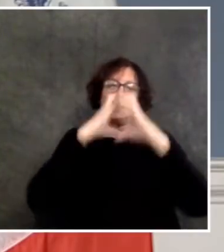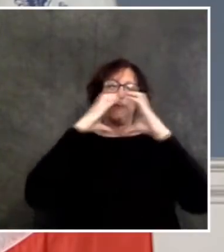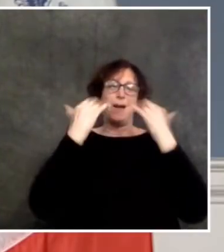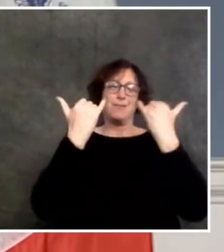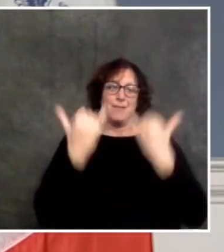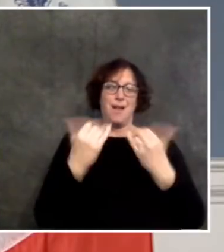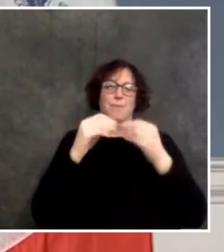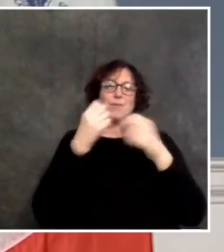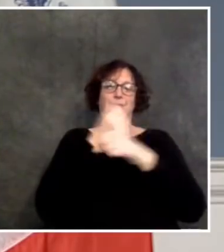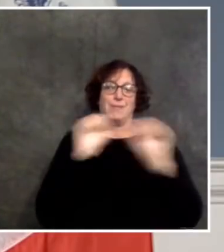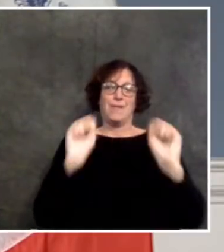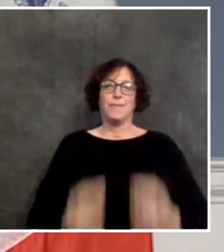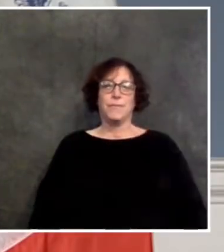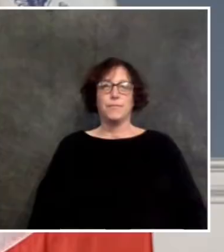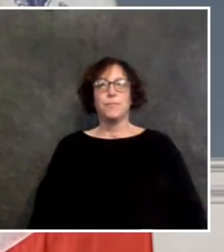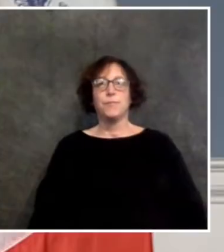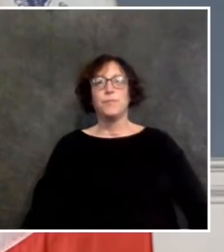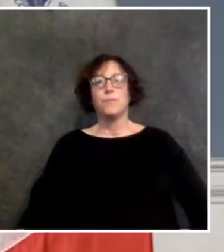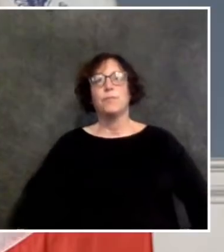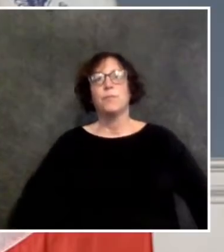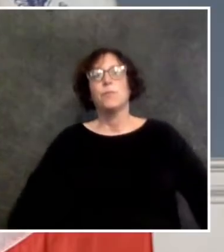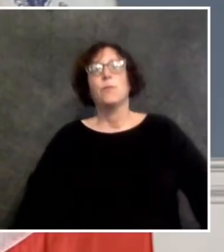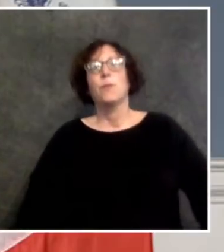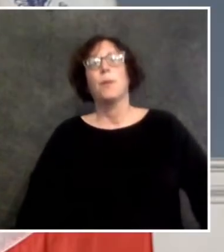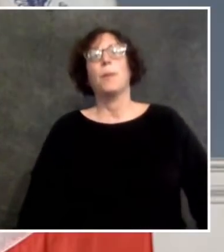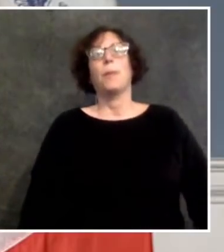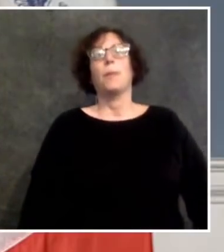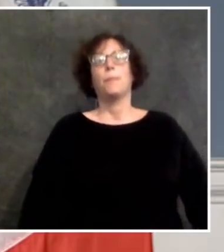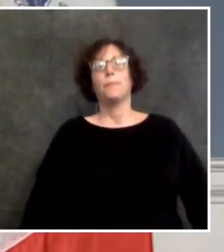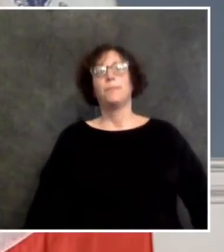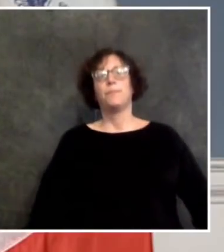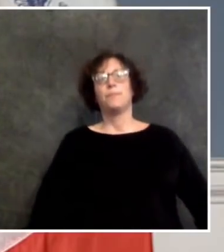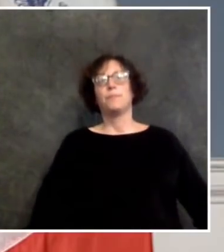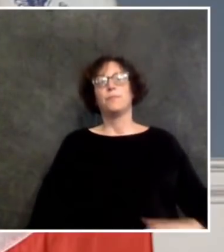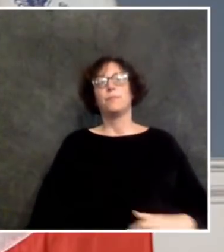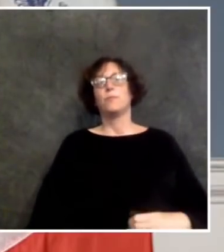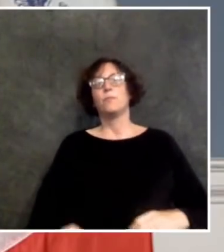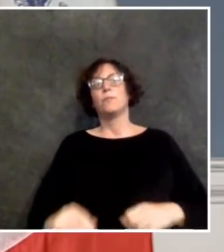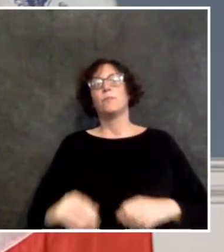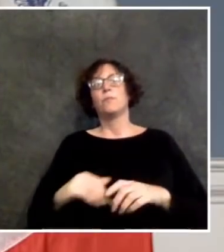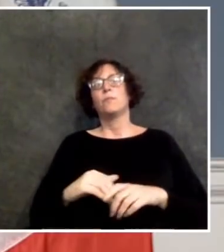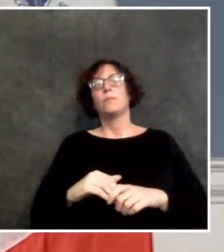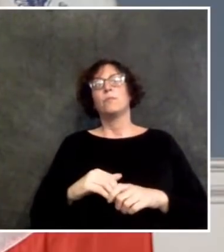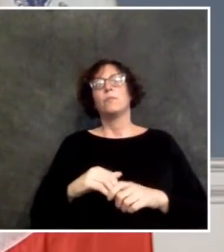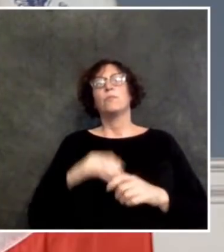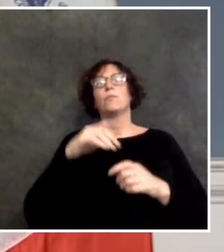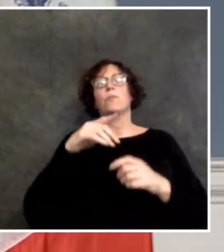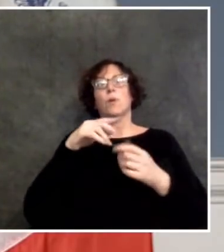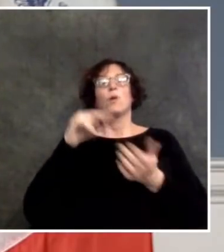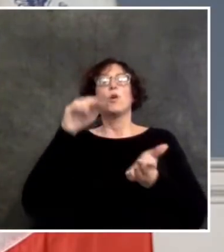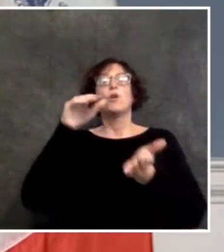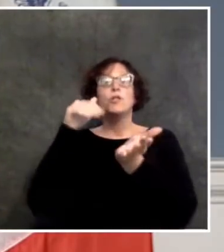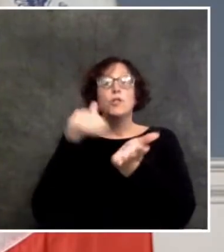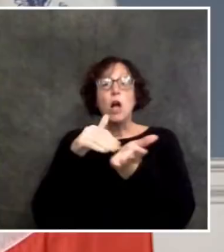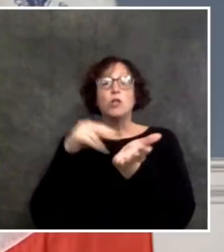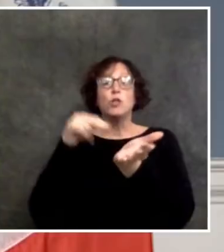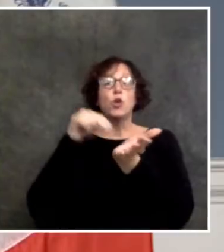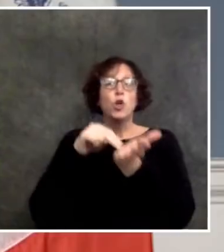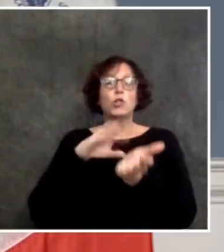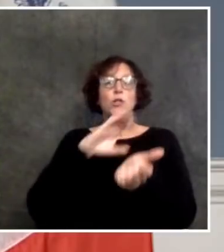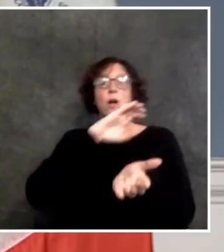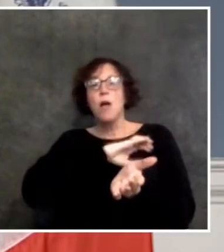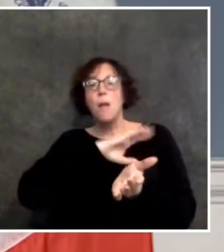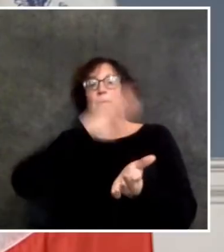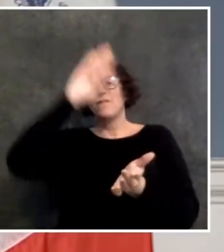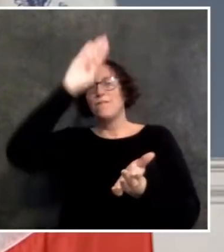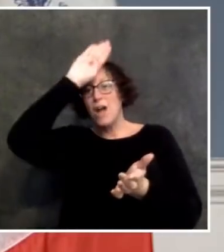healthcare workers and our first responders and what they needed. That was a big factor here, to always be cautious about that, because that piece,